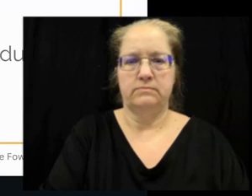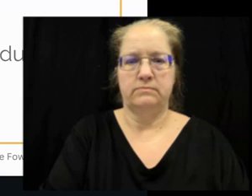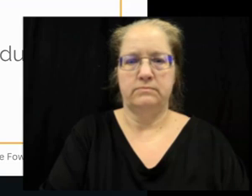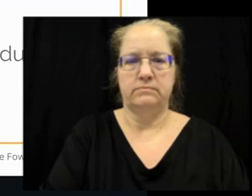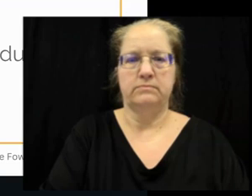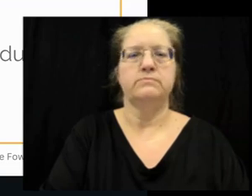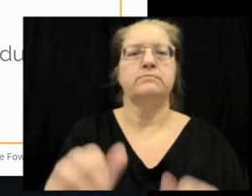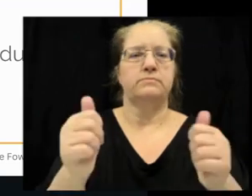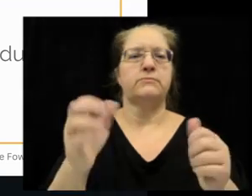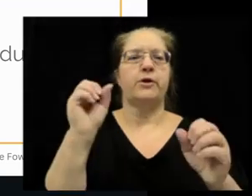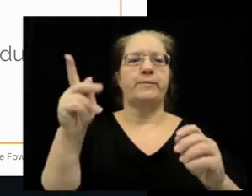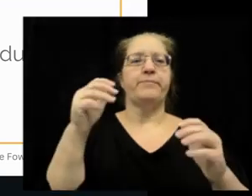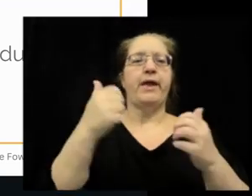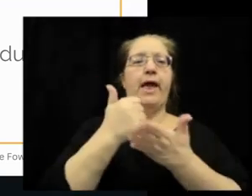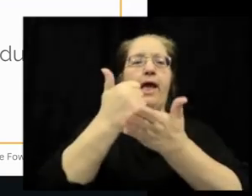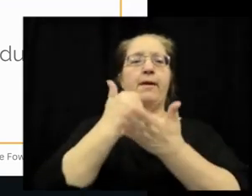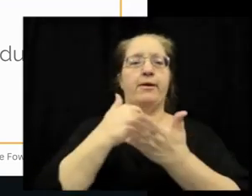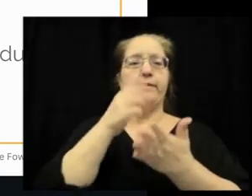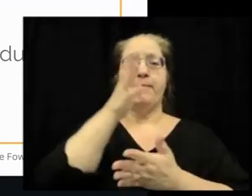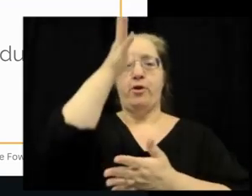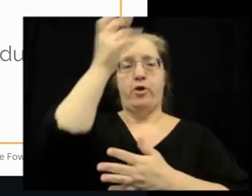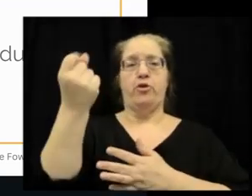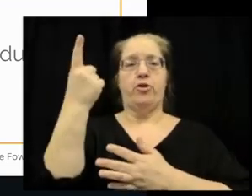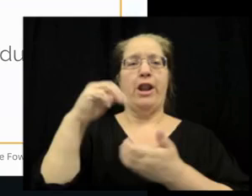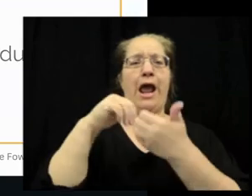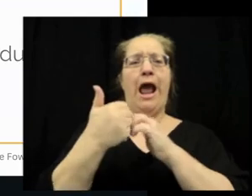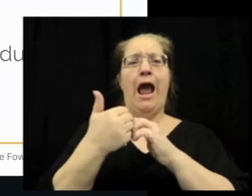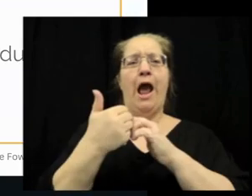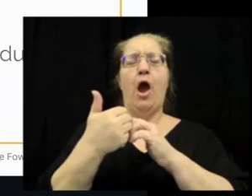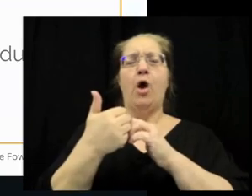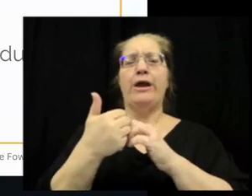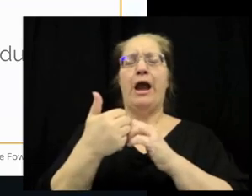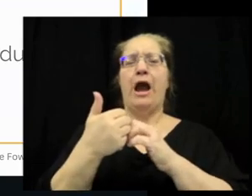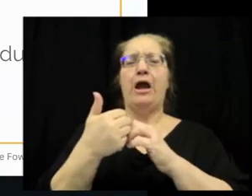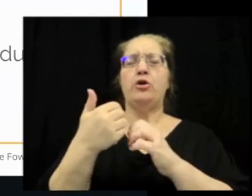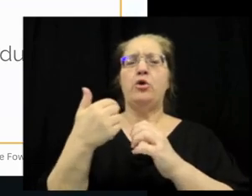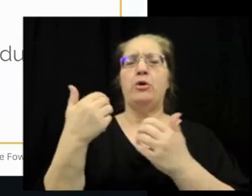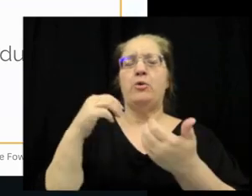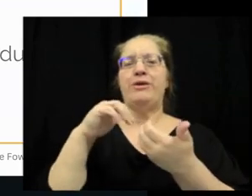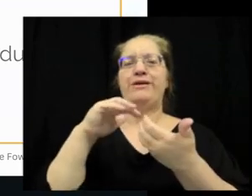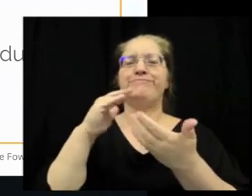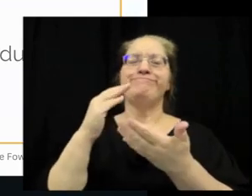parents understand how could we be fanning the flames of our child's school refusal and not know it.